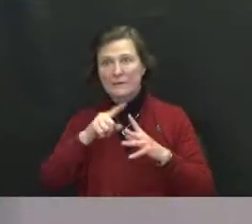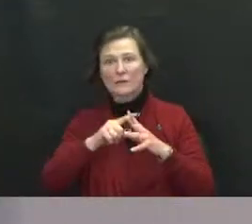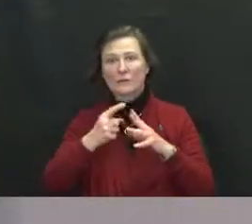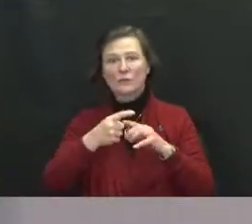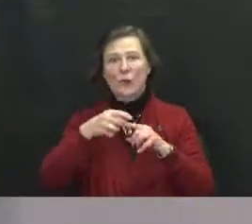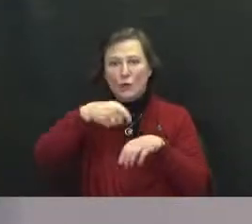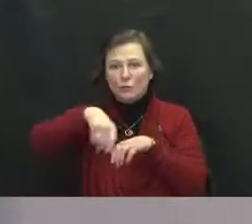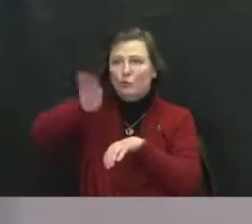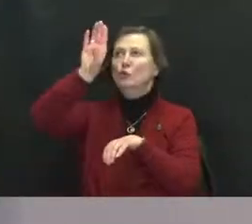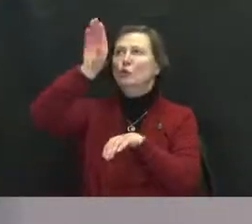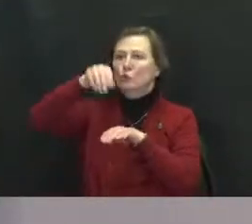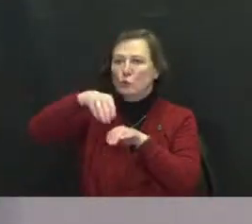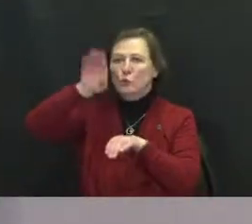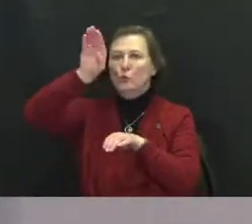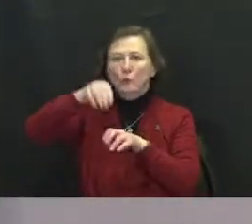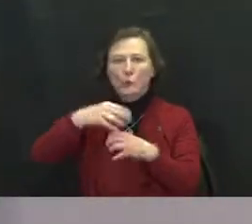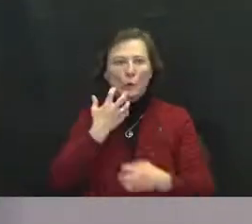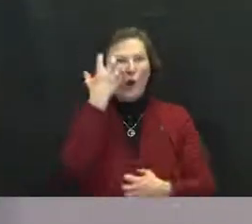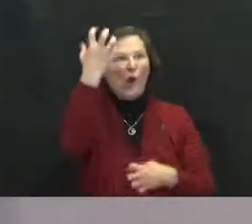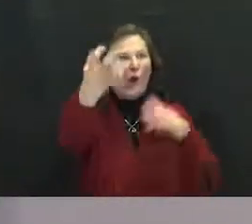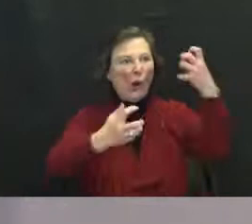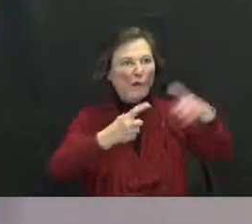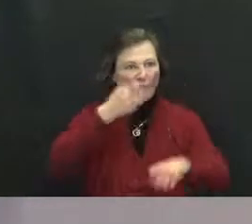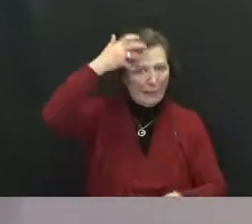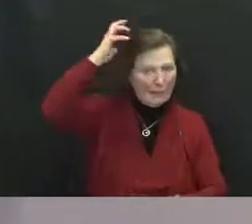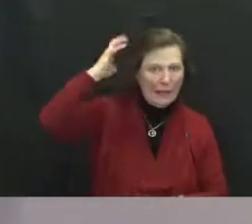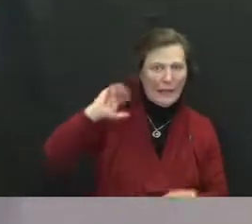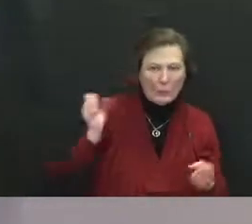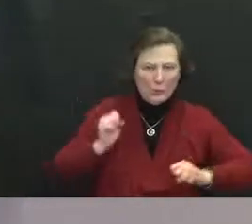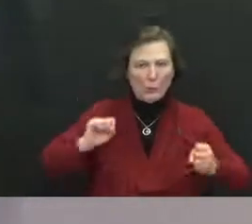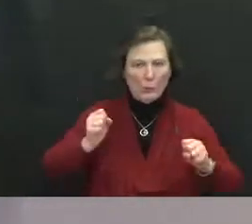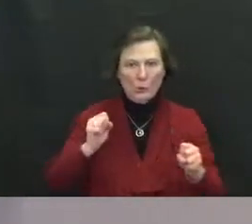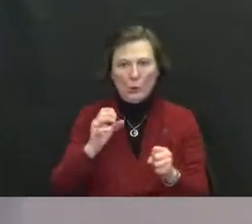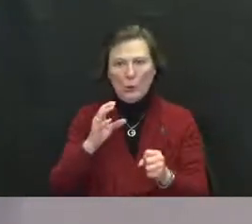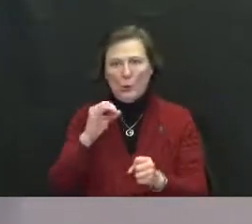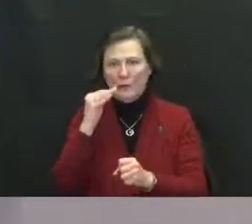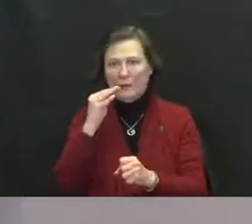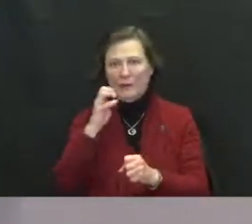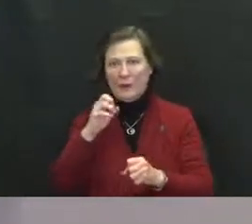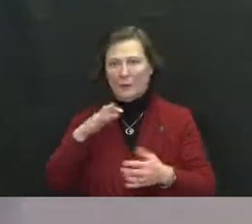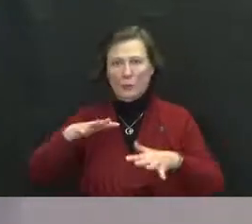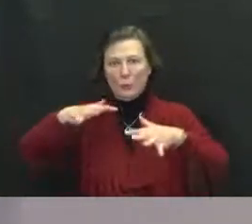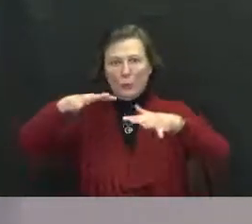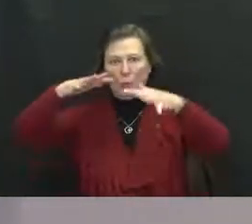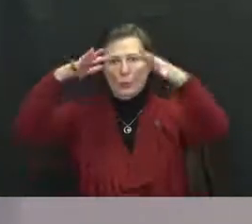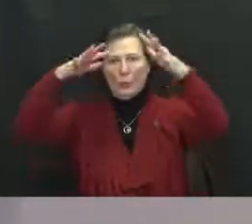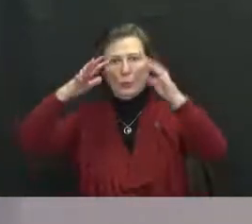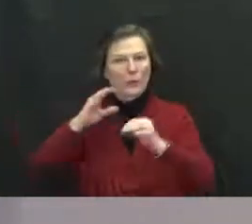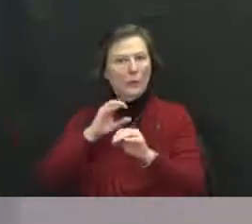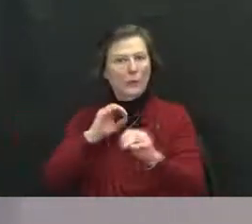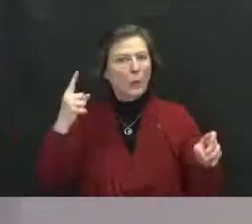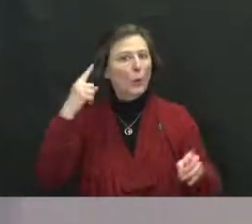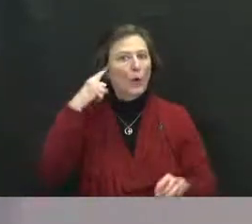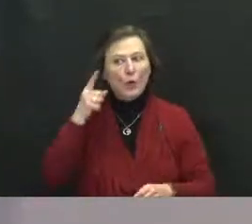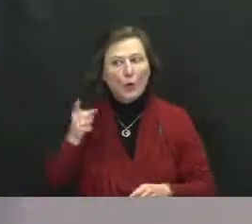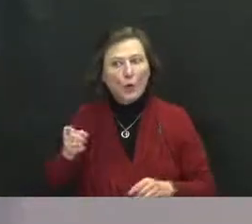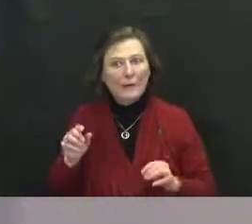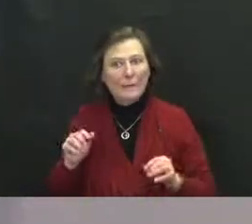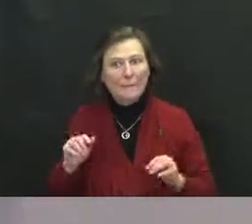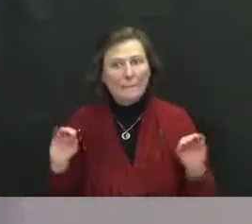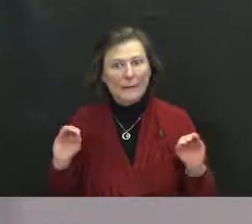manger. Leonard started roaring and shivered his stall. James gave a huffle of the sail in danger, and nobody heard him at